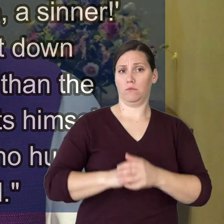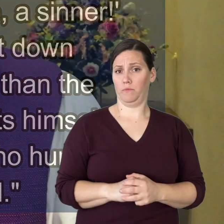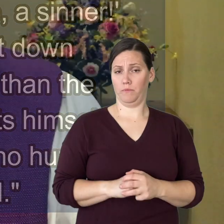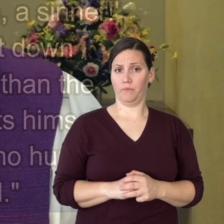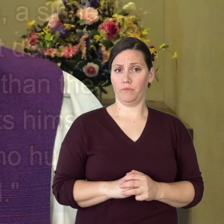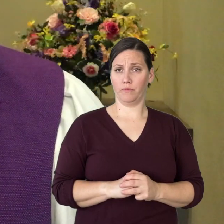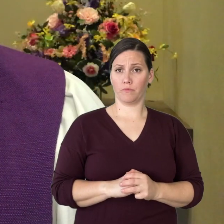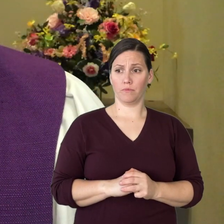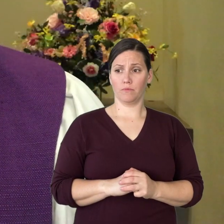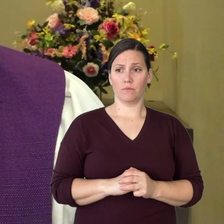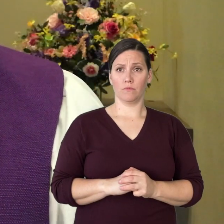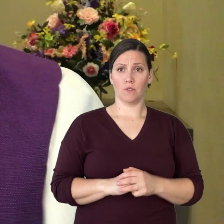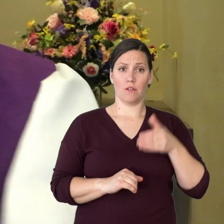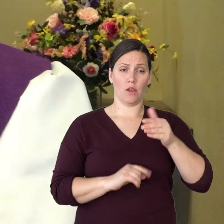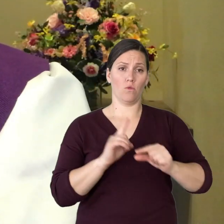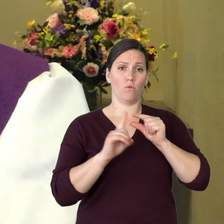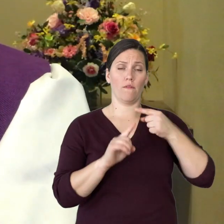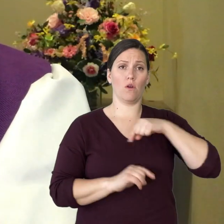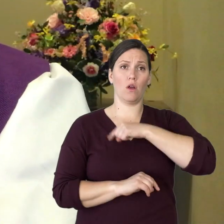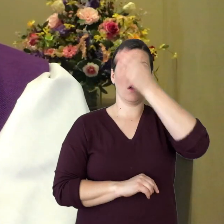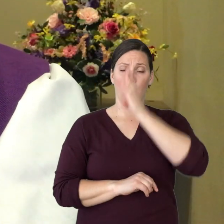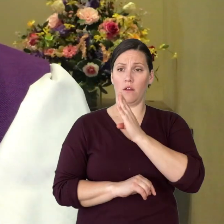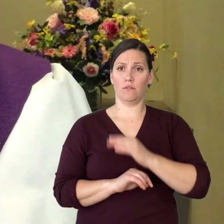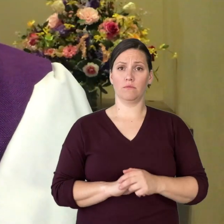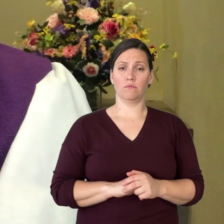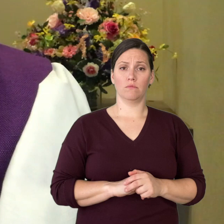exalted. This is the word of our God.